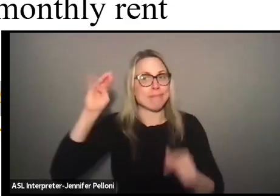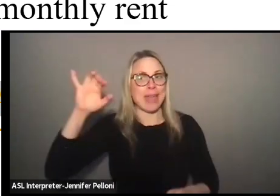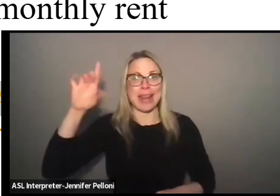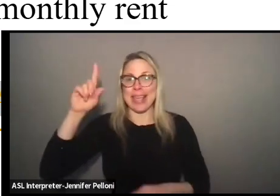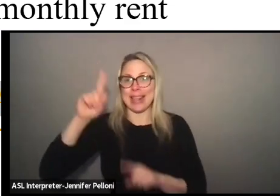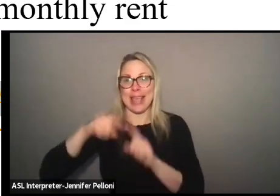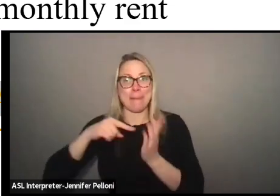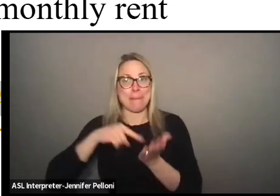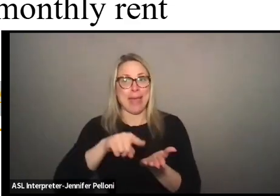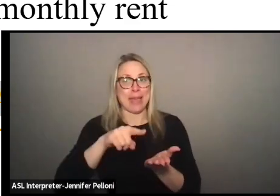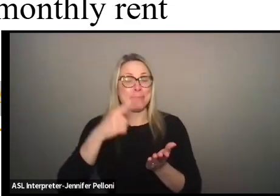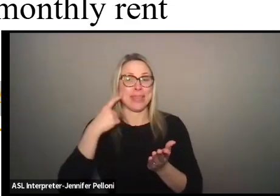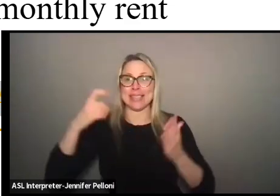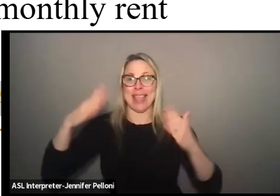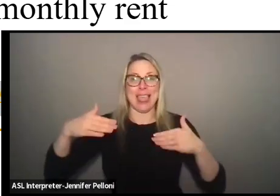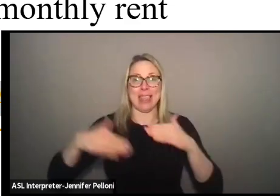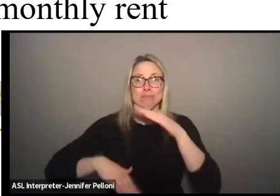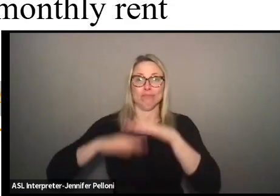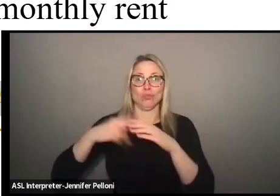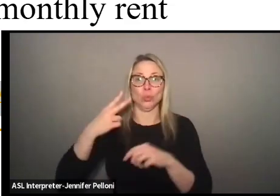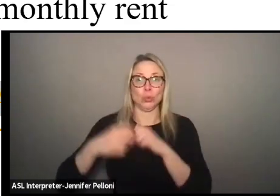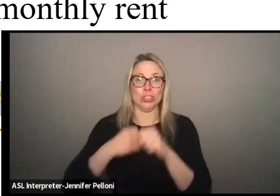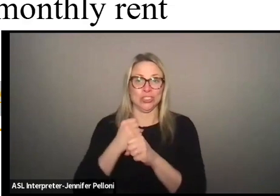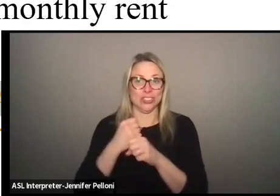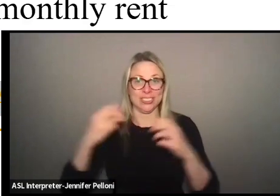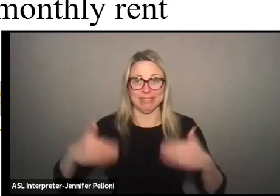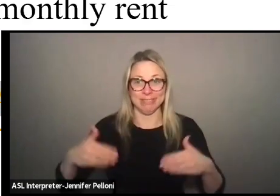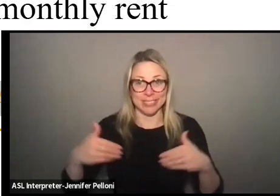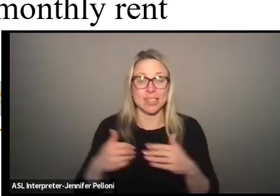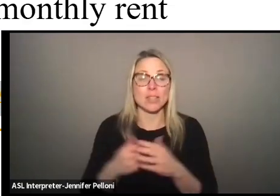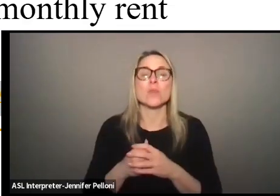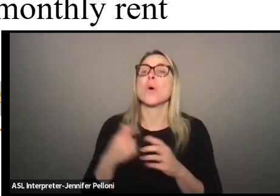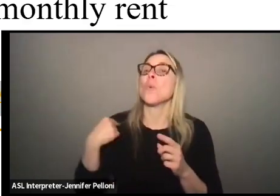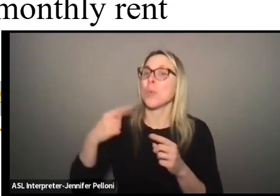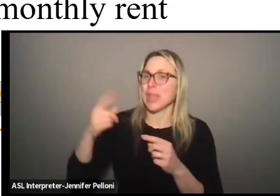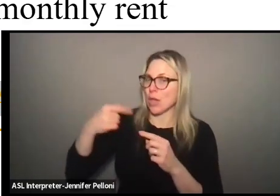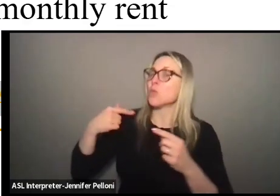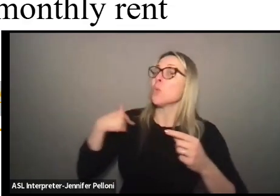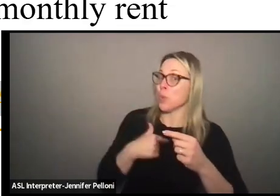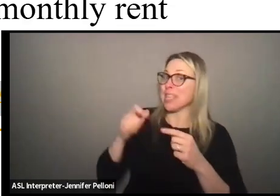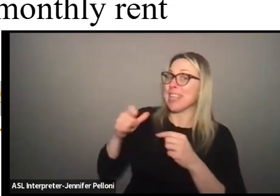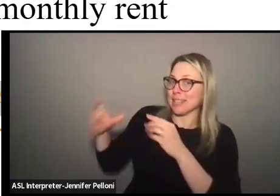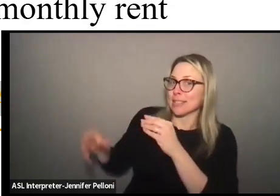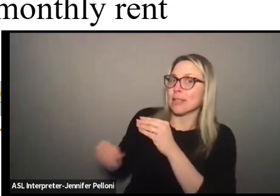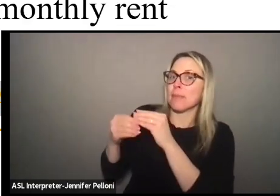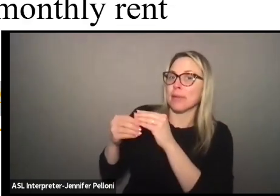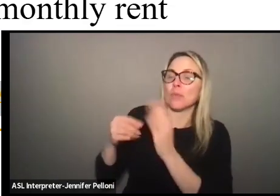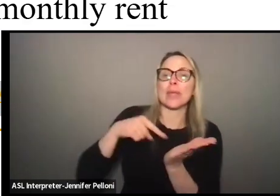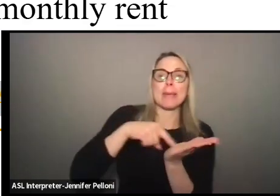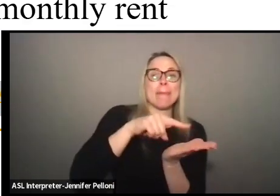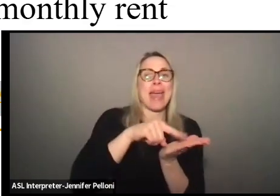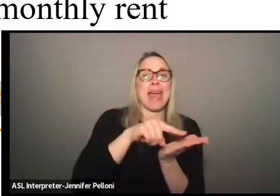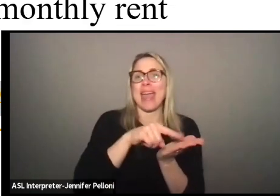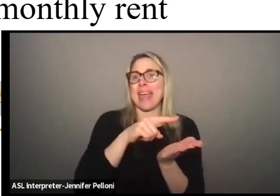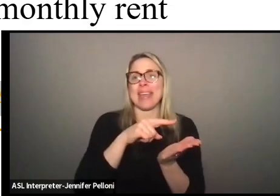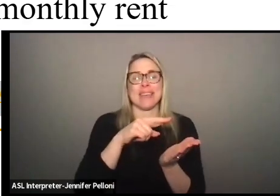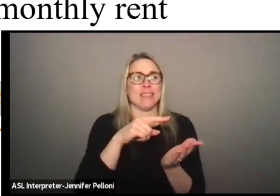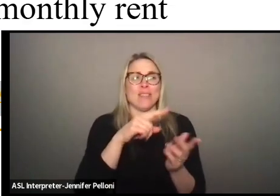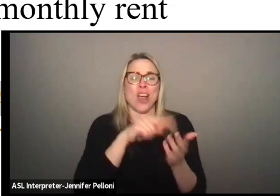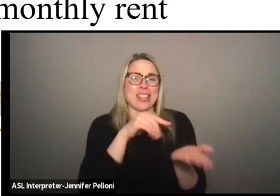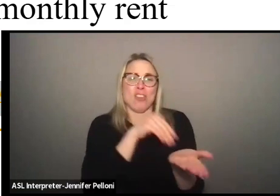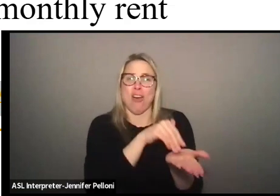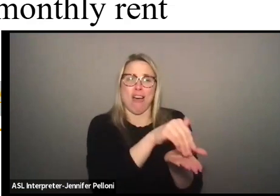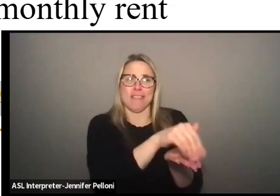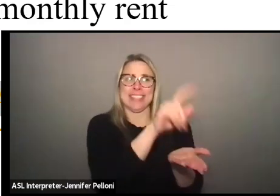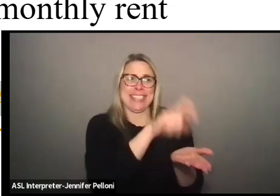cover in that 2-year period. So we can supplement that by paying for as many glasses during